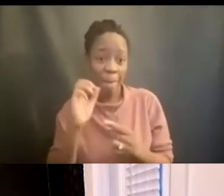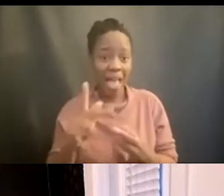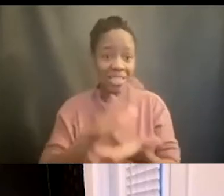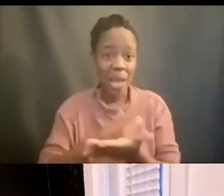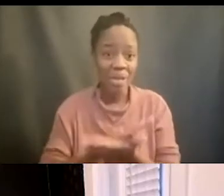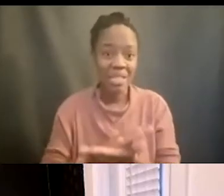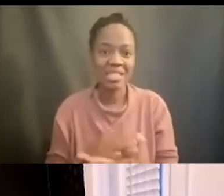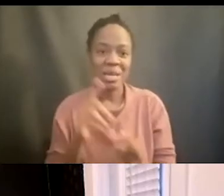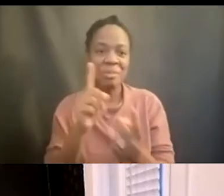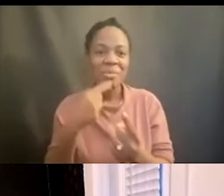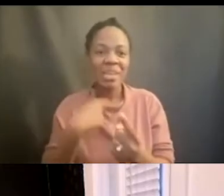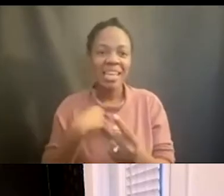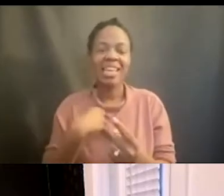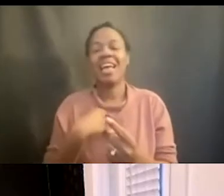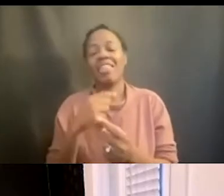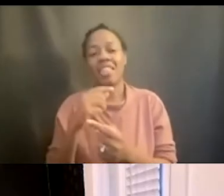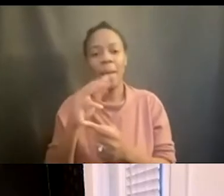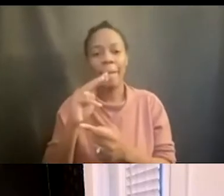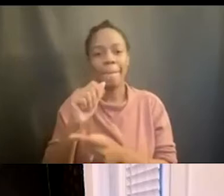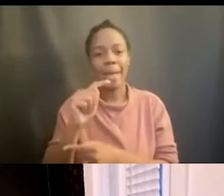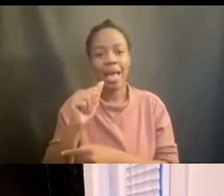get you engaged.